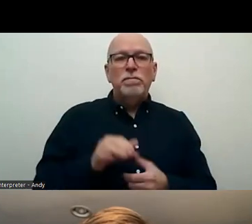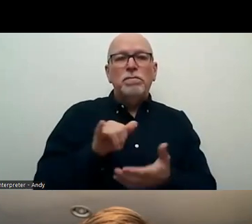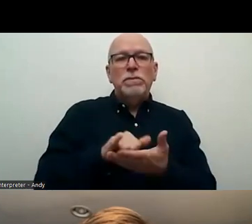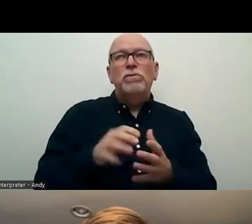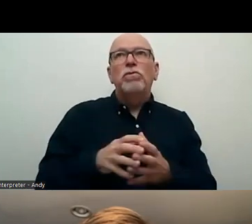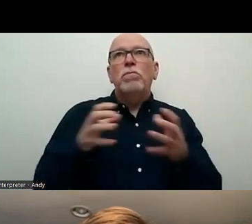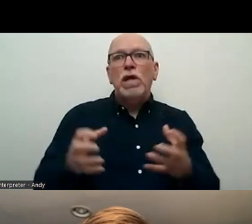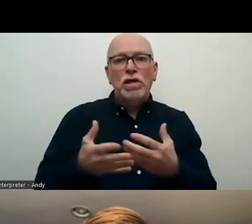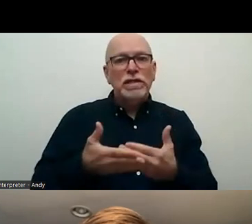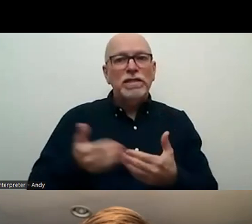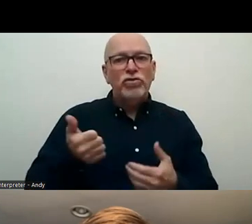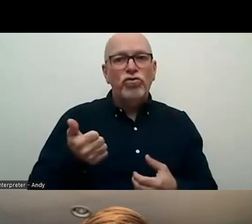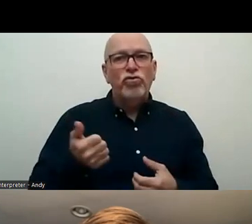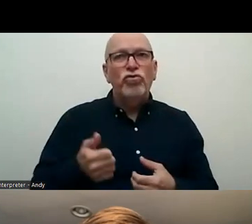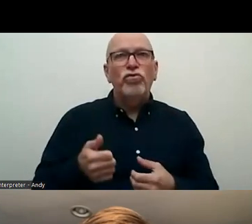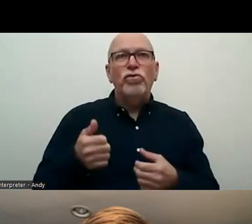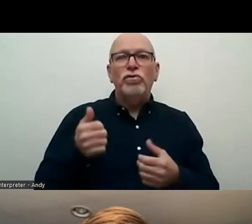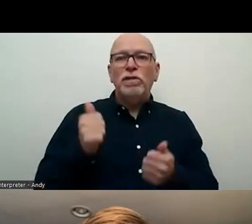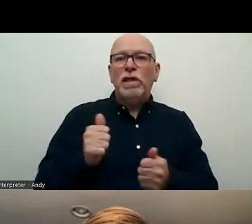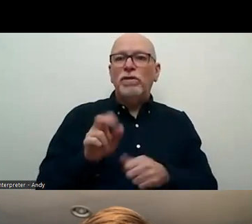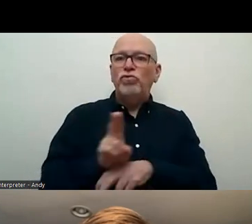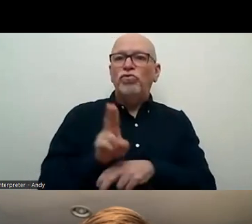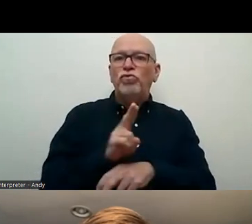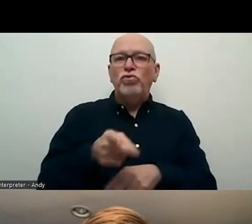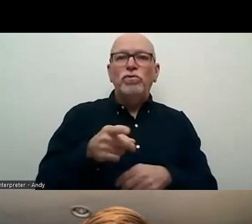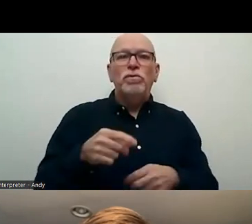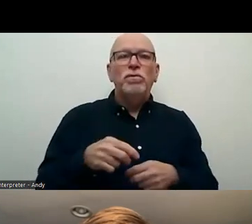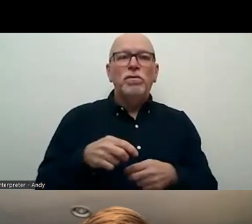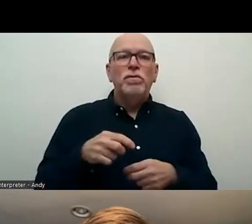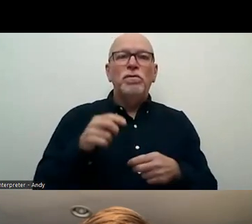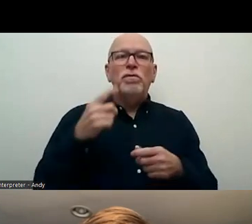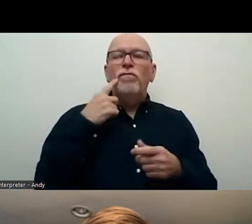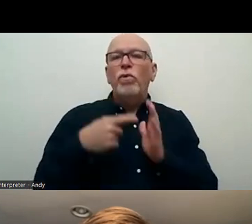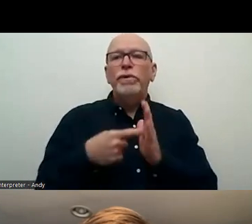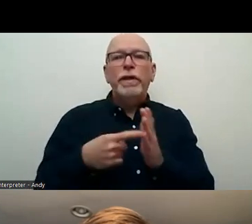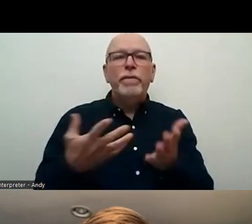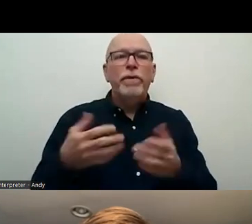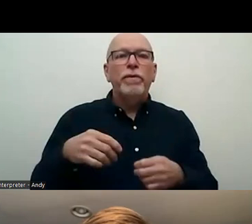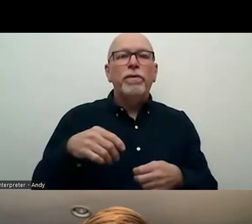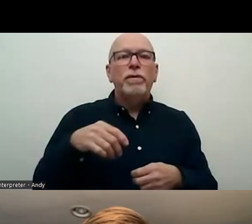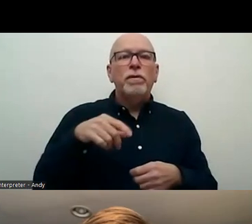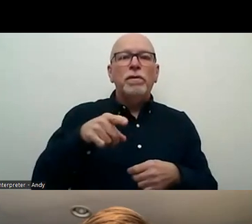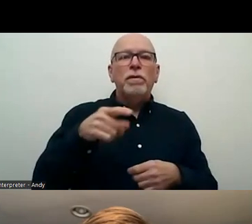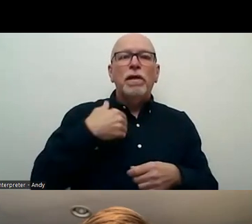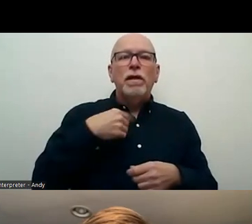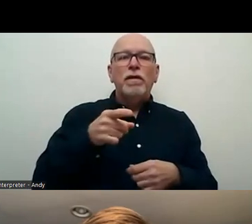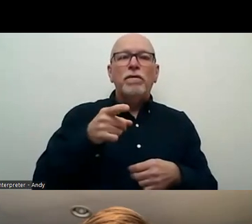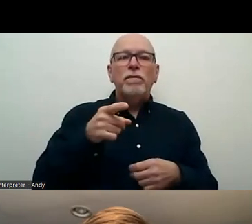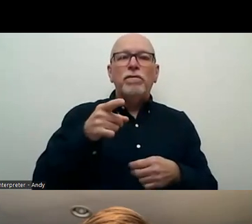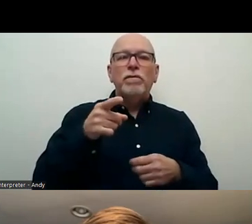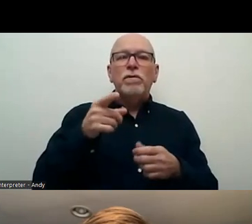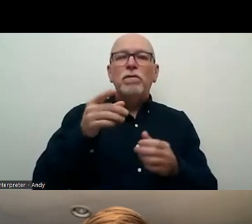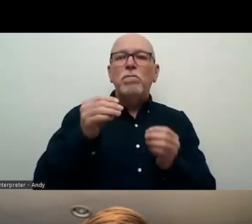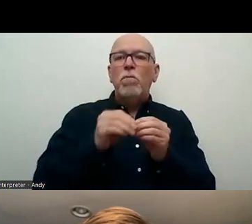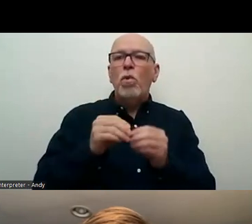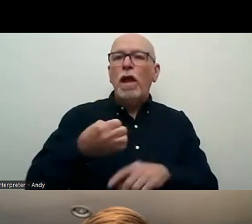so much easier to make use of examples would be redundant elevators